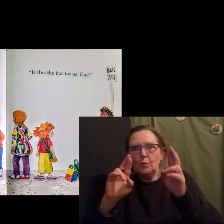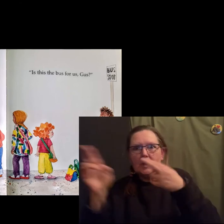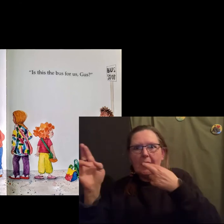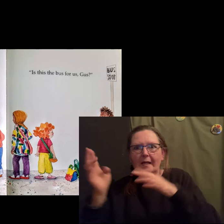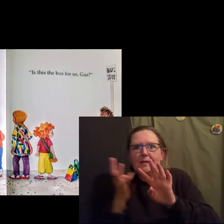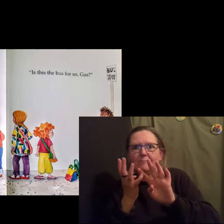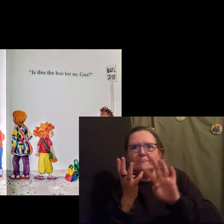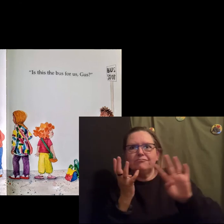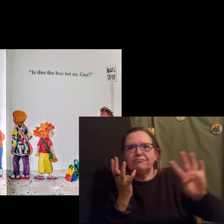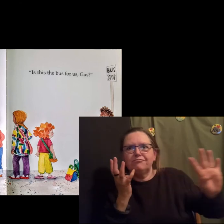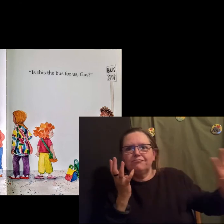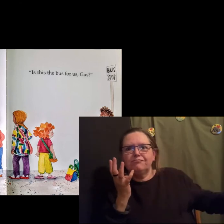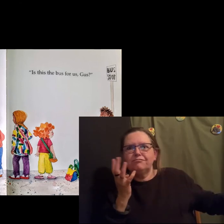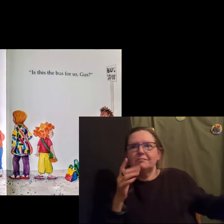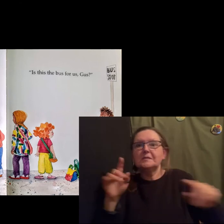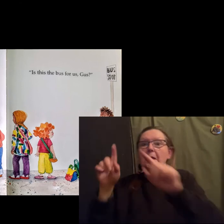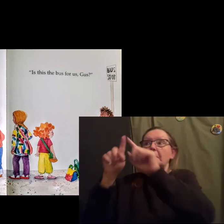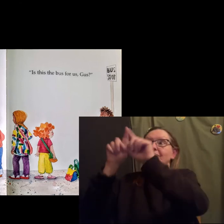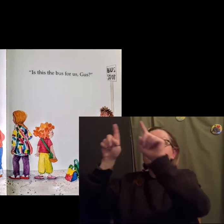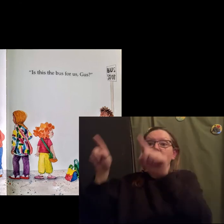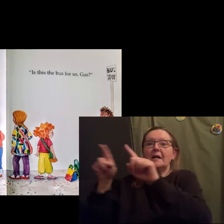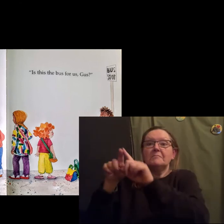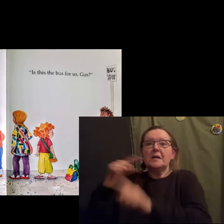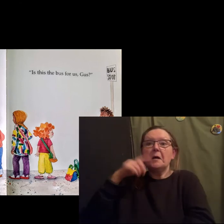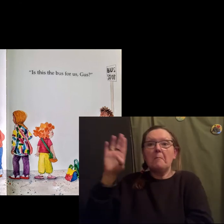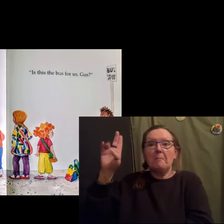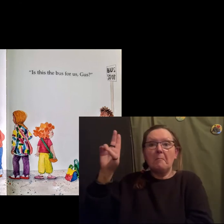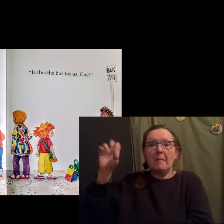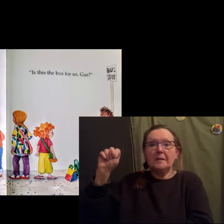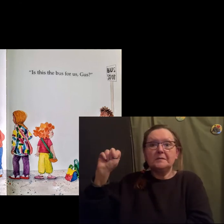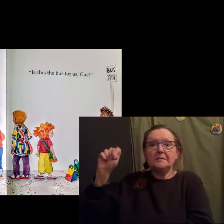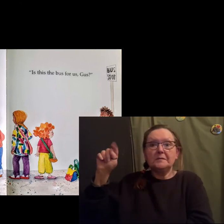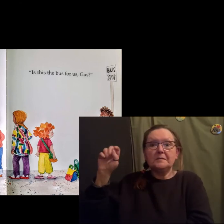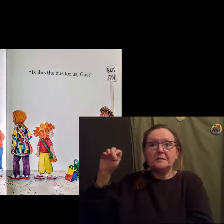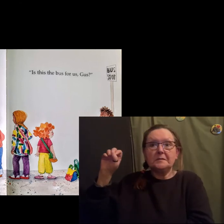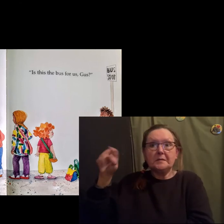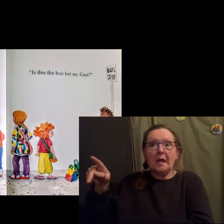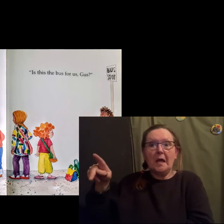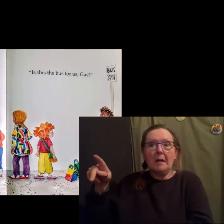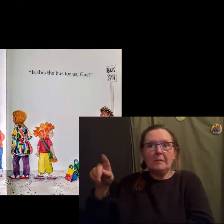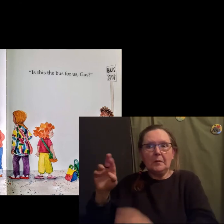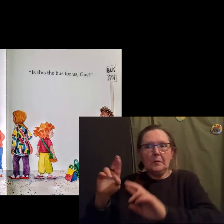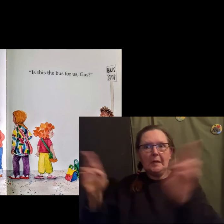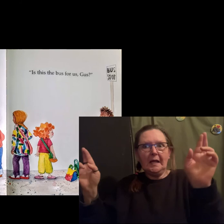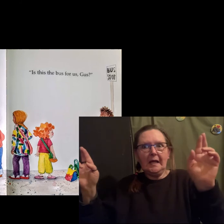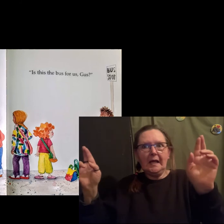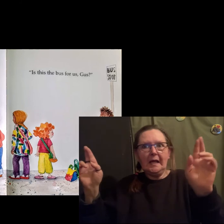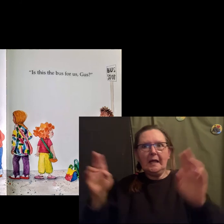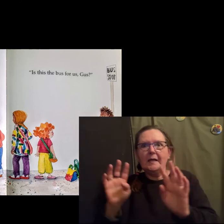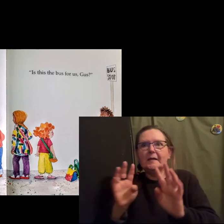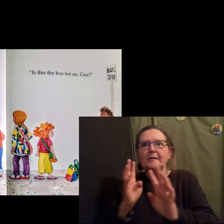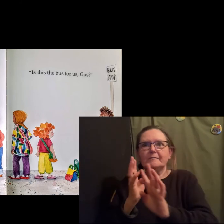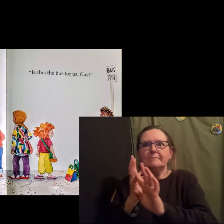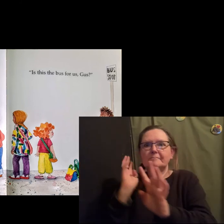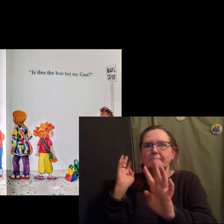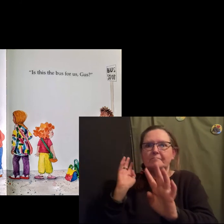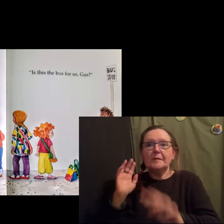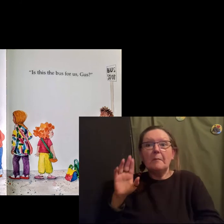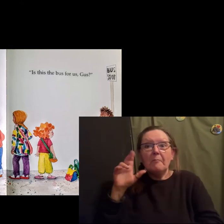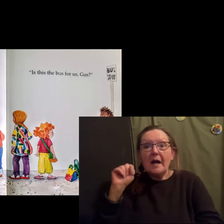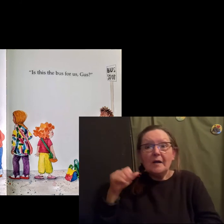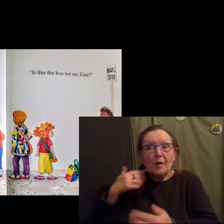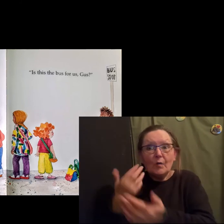The bus sign says, bus stop. And everyone seems to be ready except Gus, who is